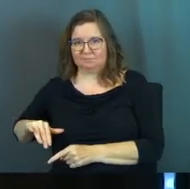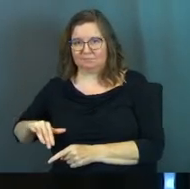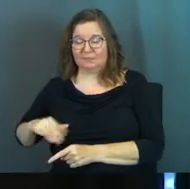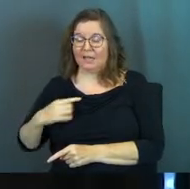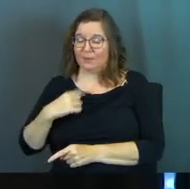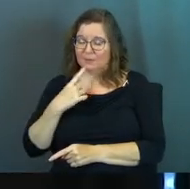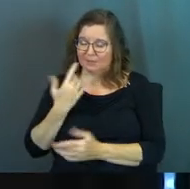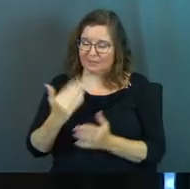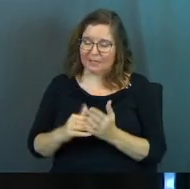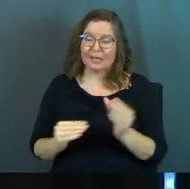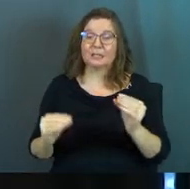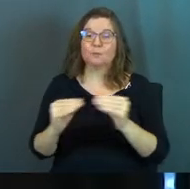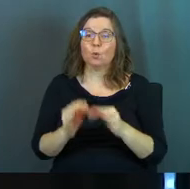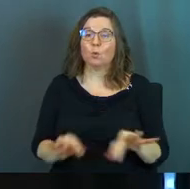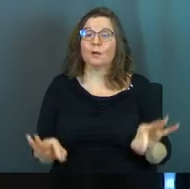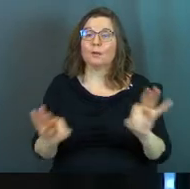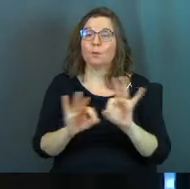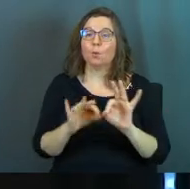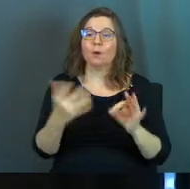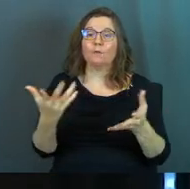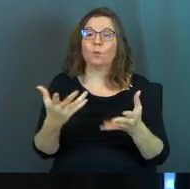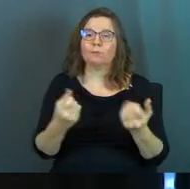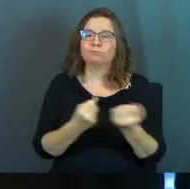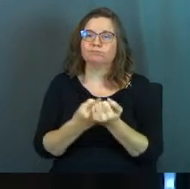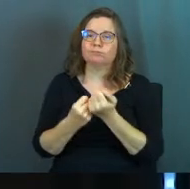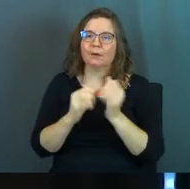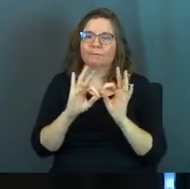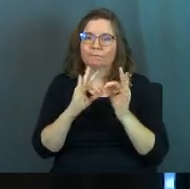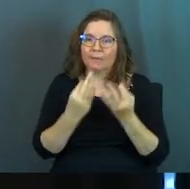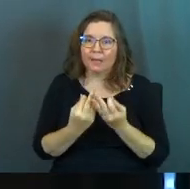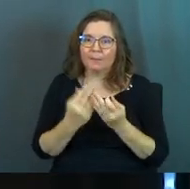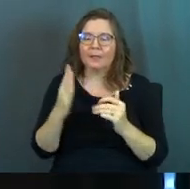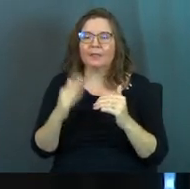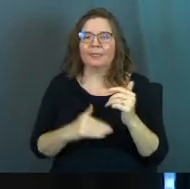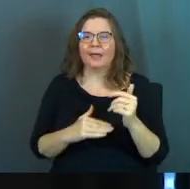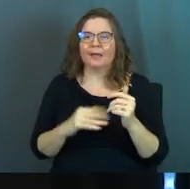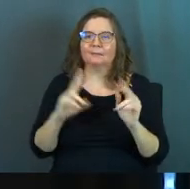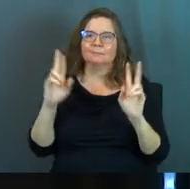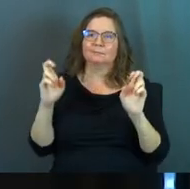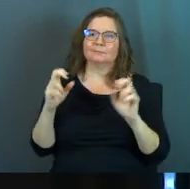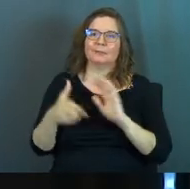Say it again. It's more important to be family than it is to be right.